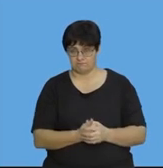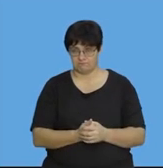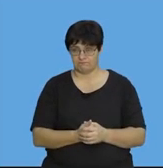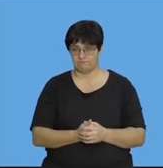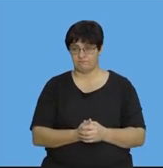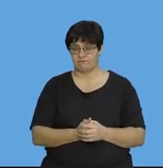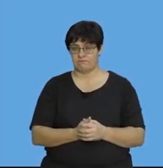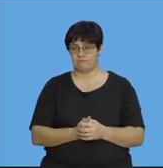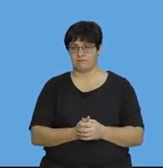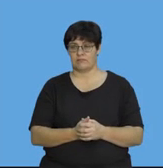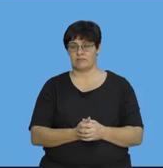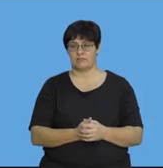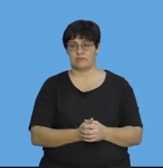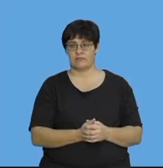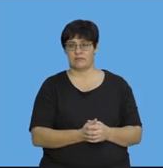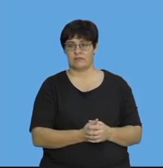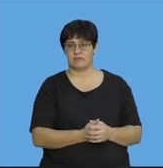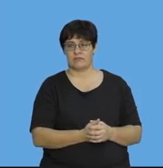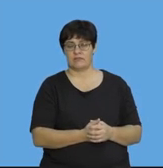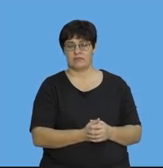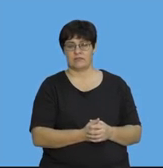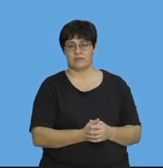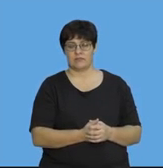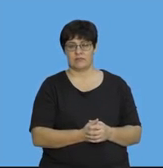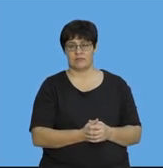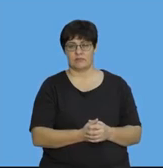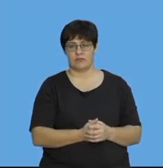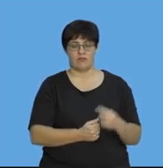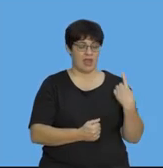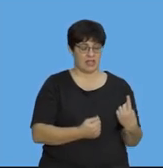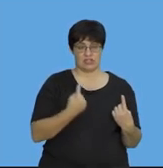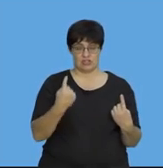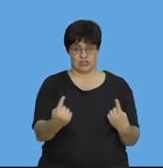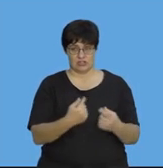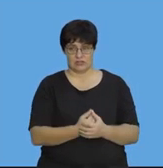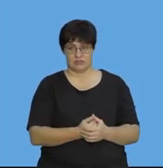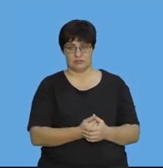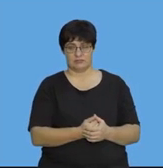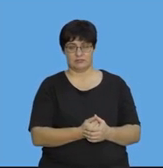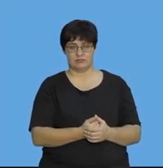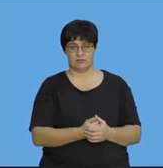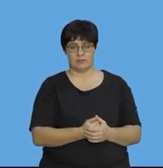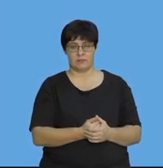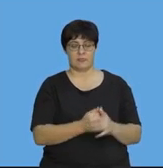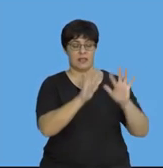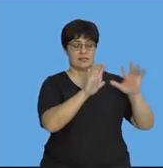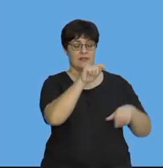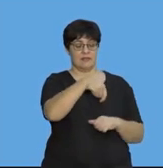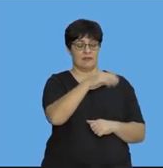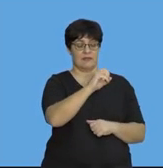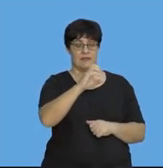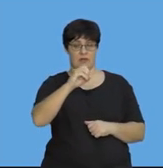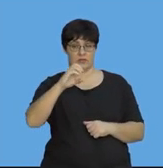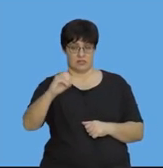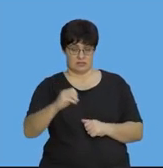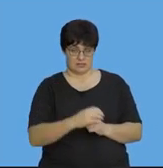go. So we want net force on each freight train. If we look